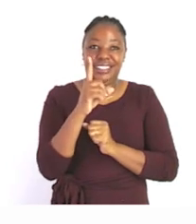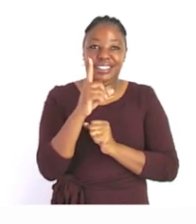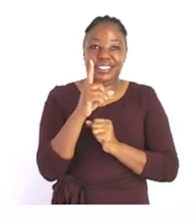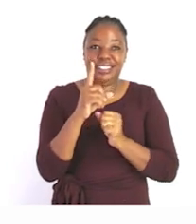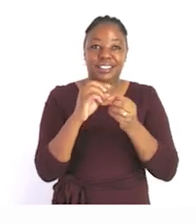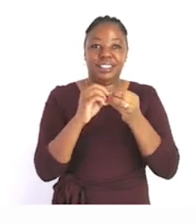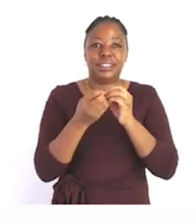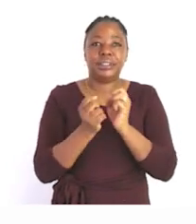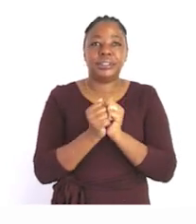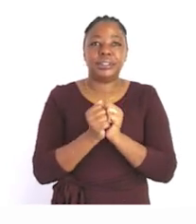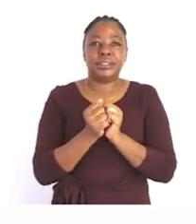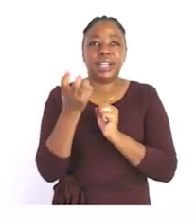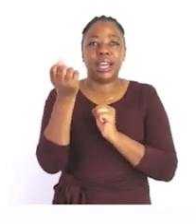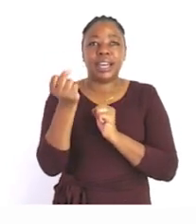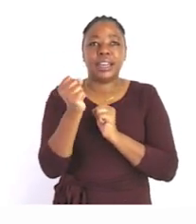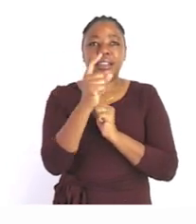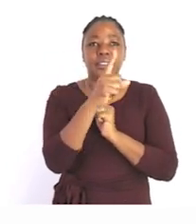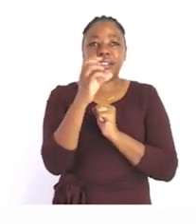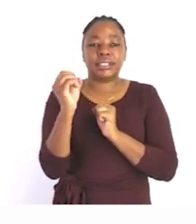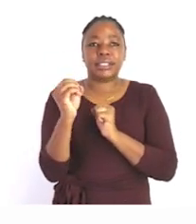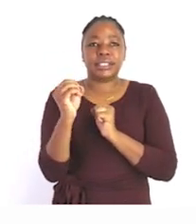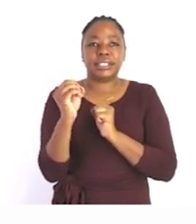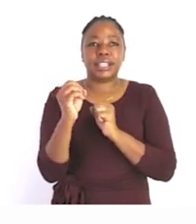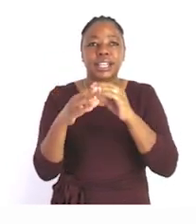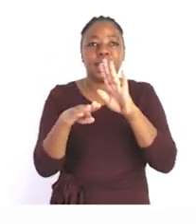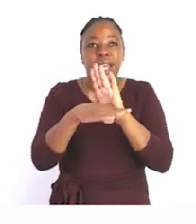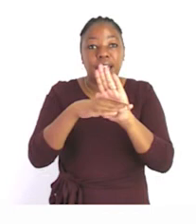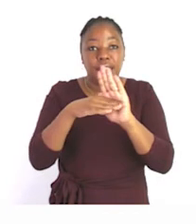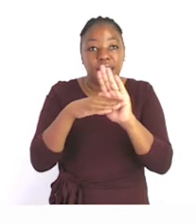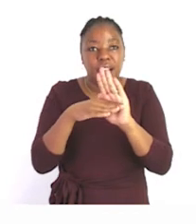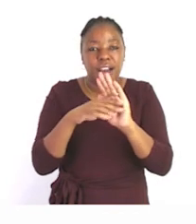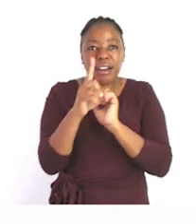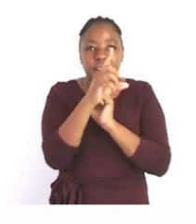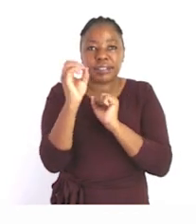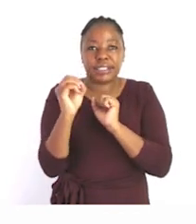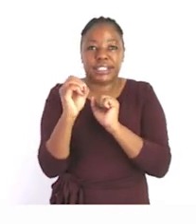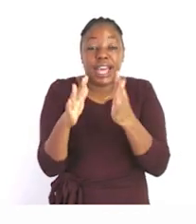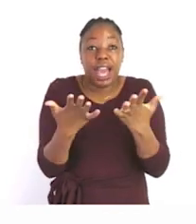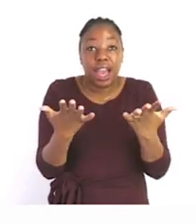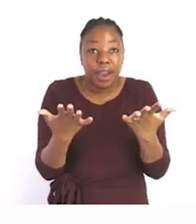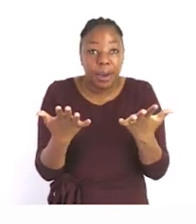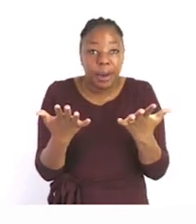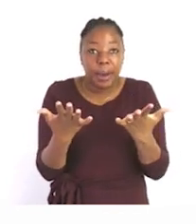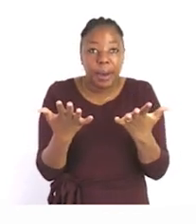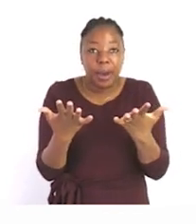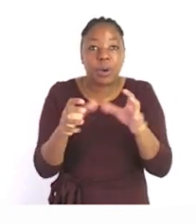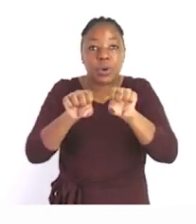the middle. And if you halve 10, you have the number